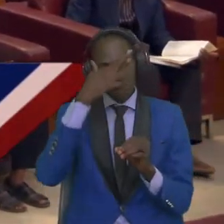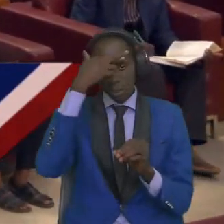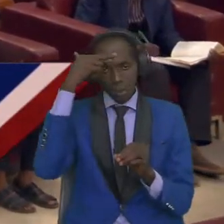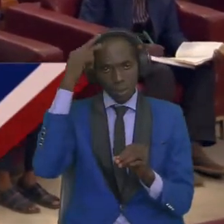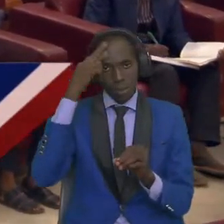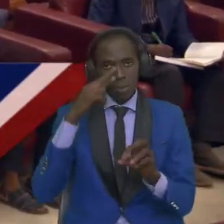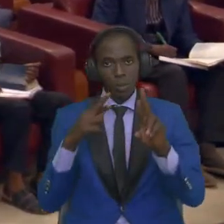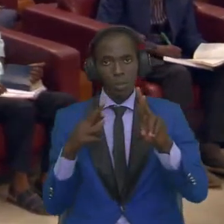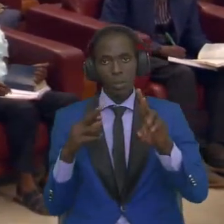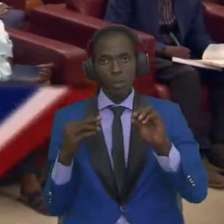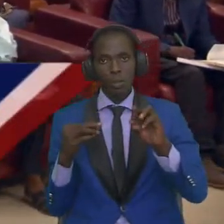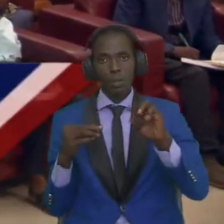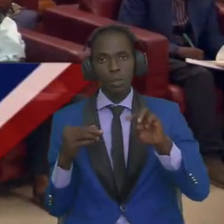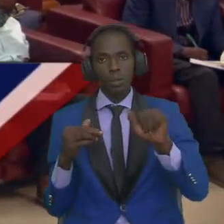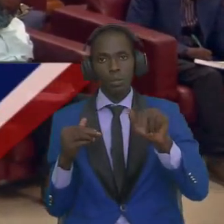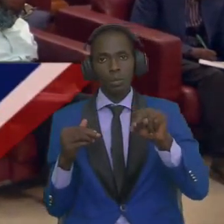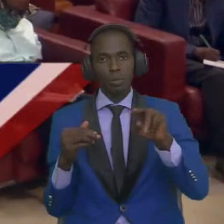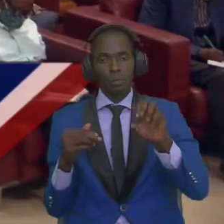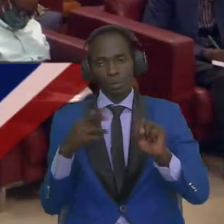verse 1,